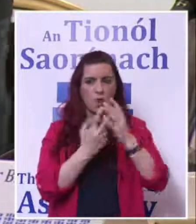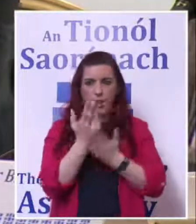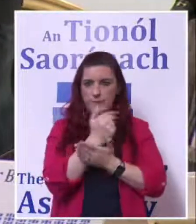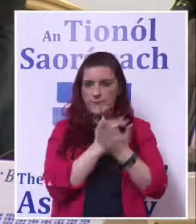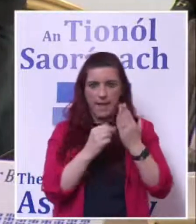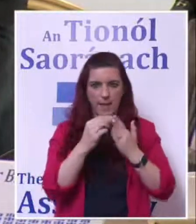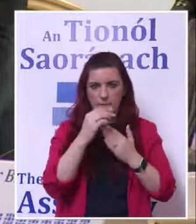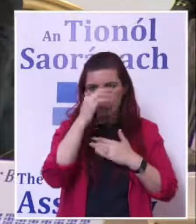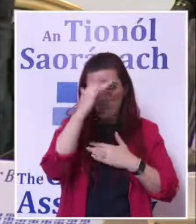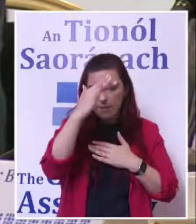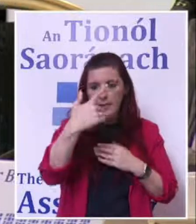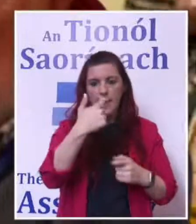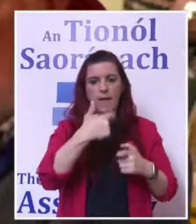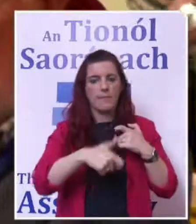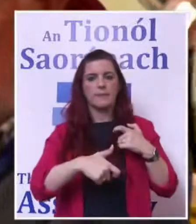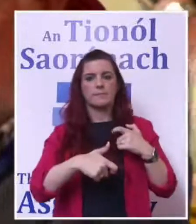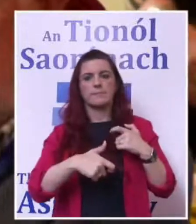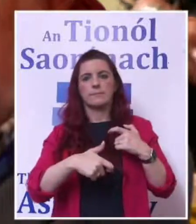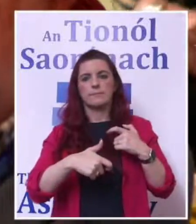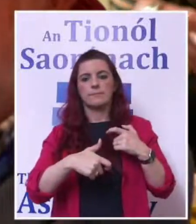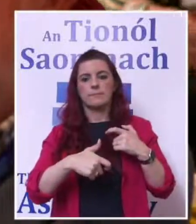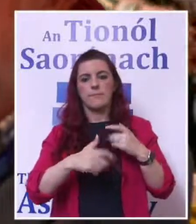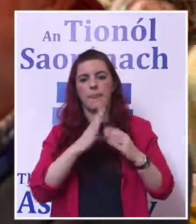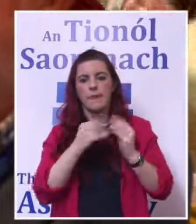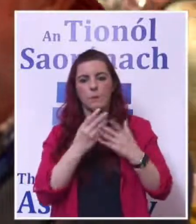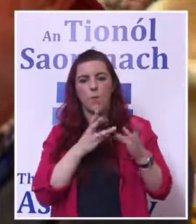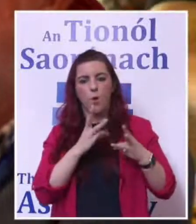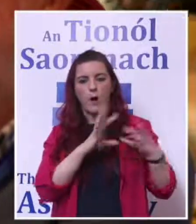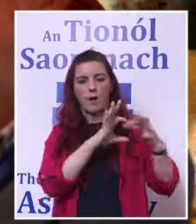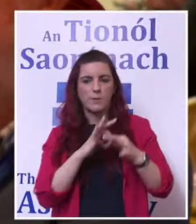then things will flow from that.